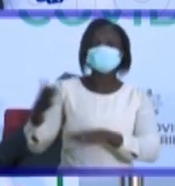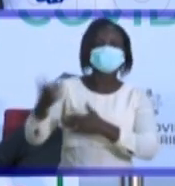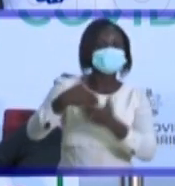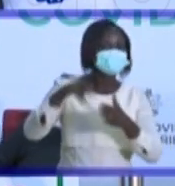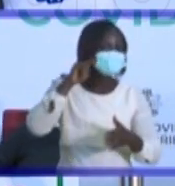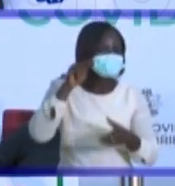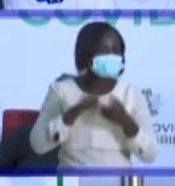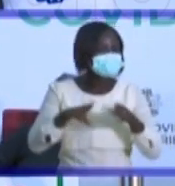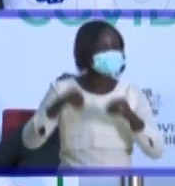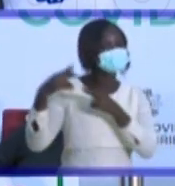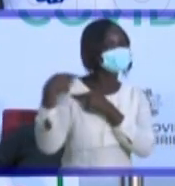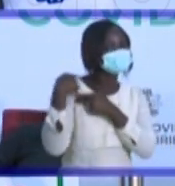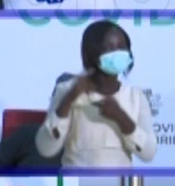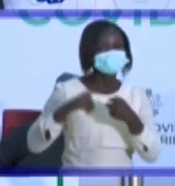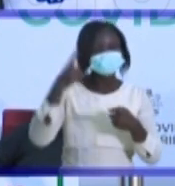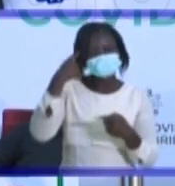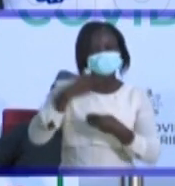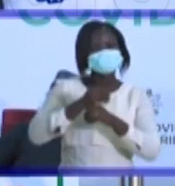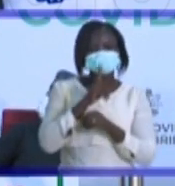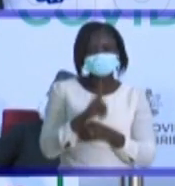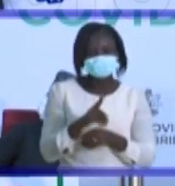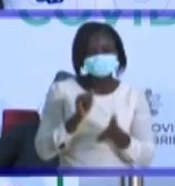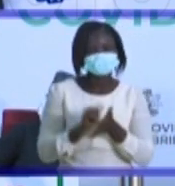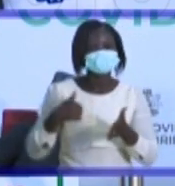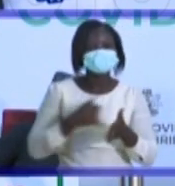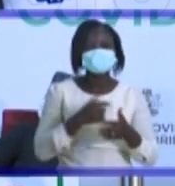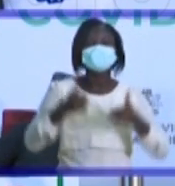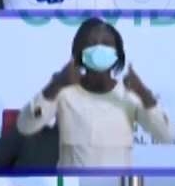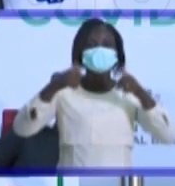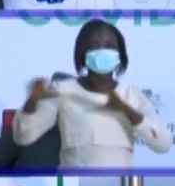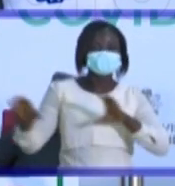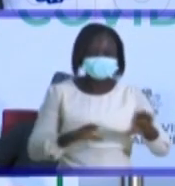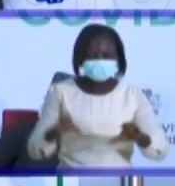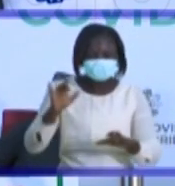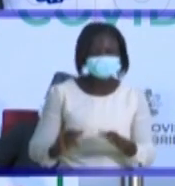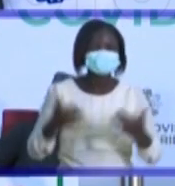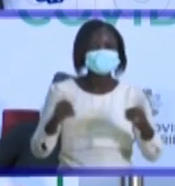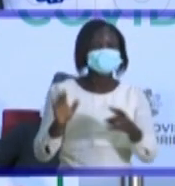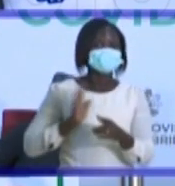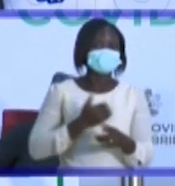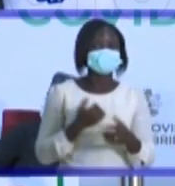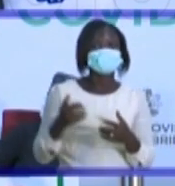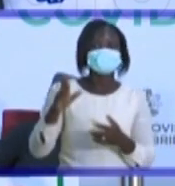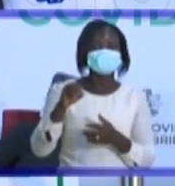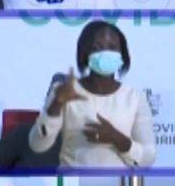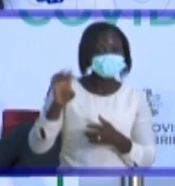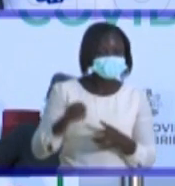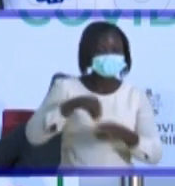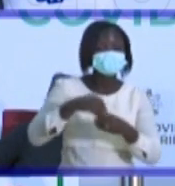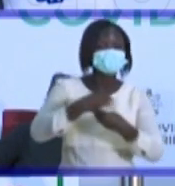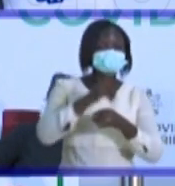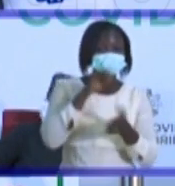to take responsibility for ensuring that we actively play our role in ensuring